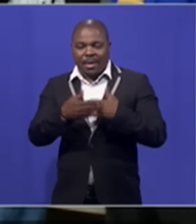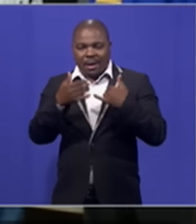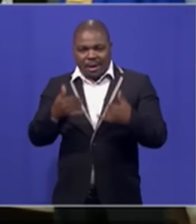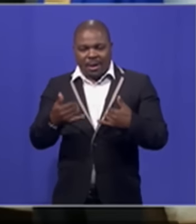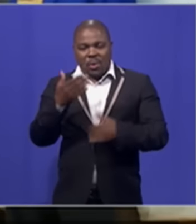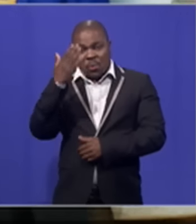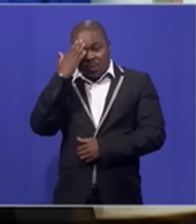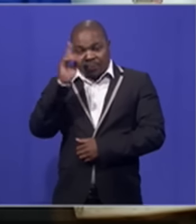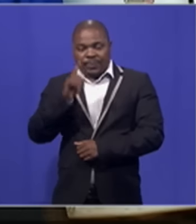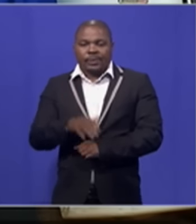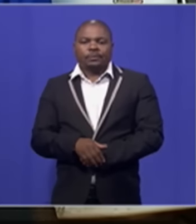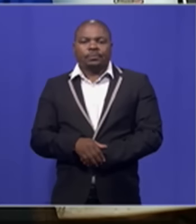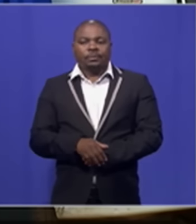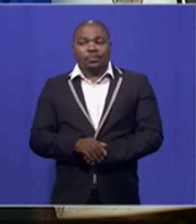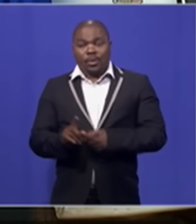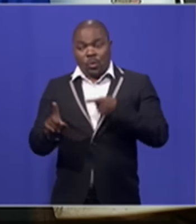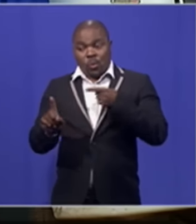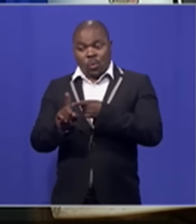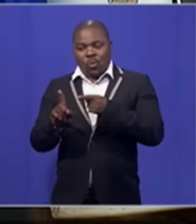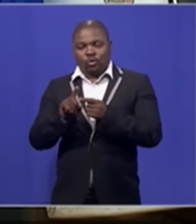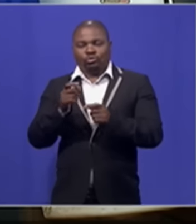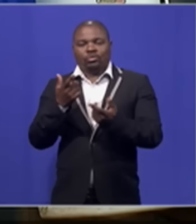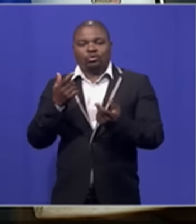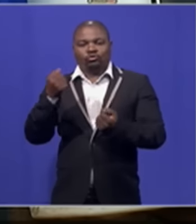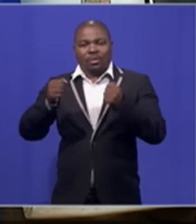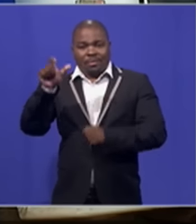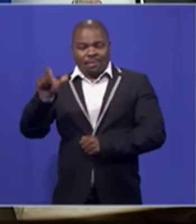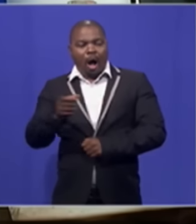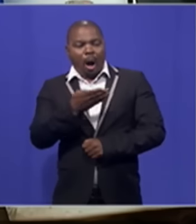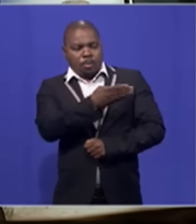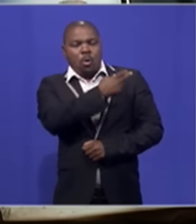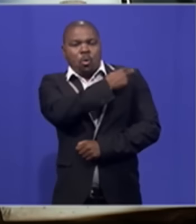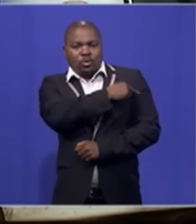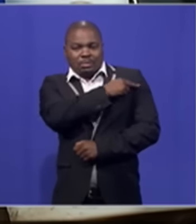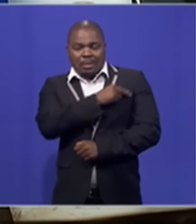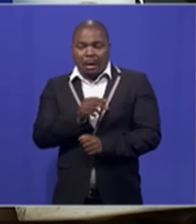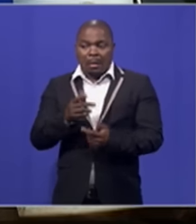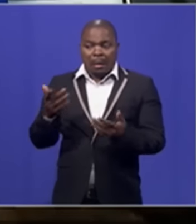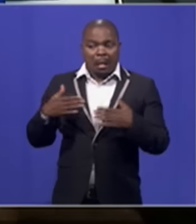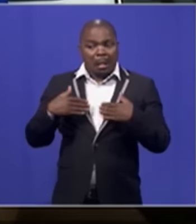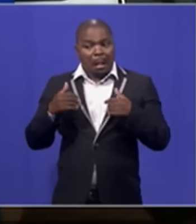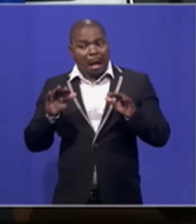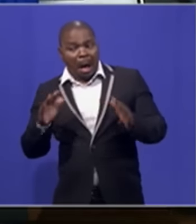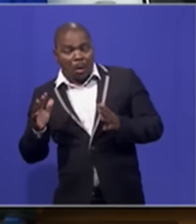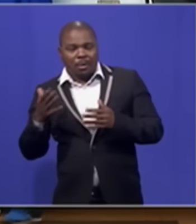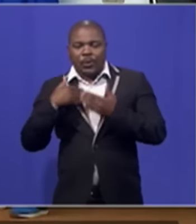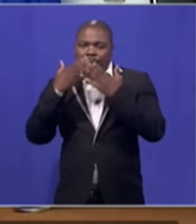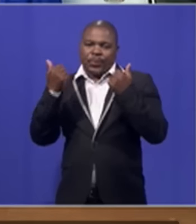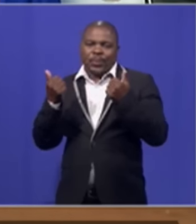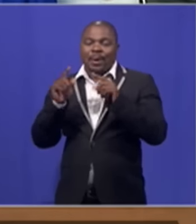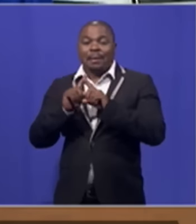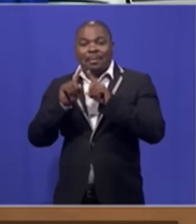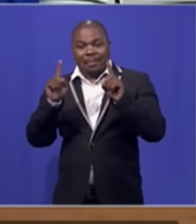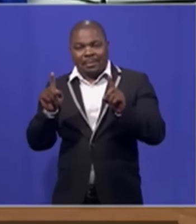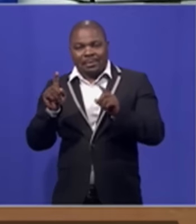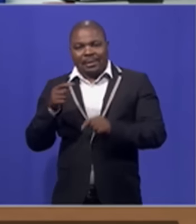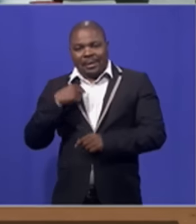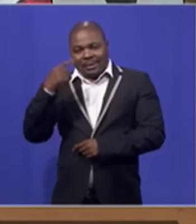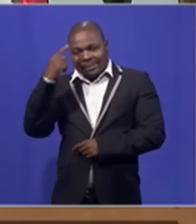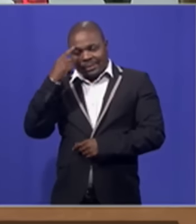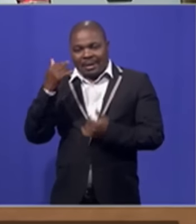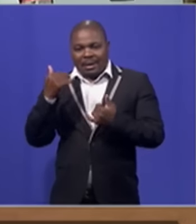tje ke hore o sa le sepetlele ha re so tsebe condition ya hae and I think re tle